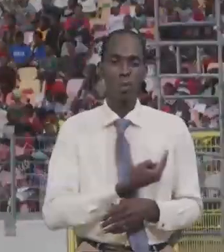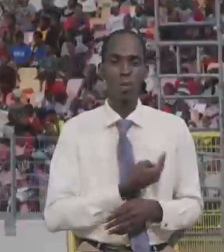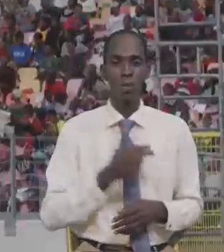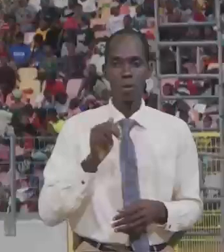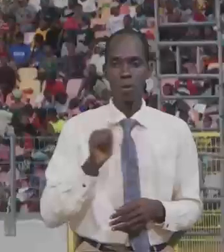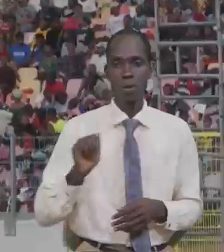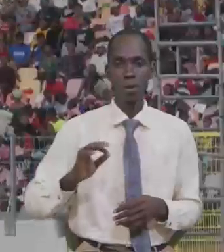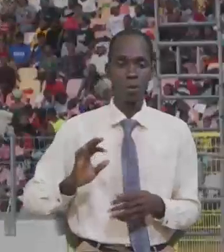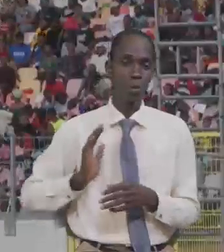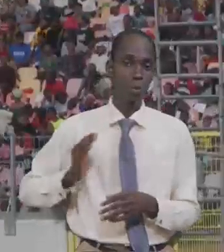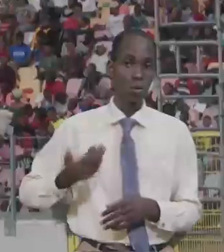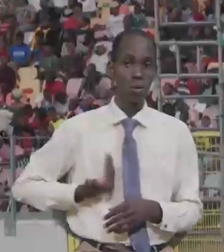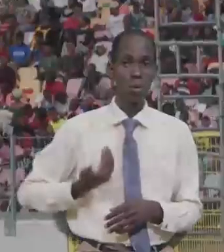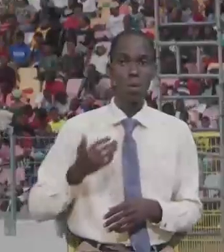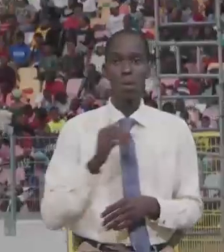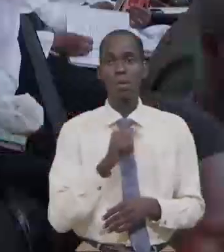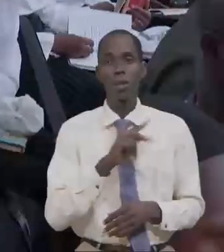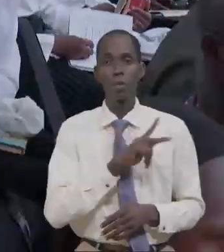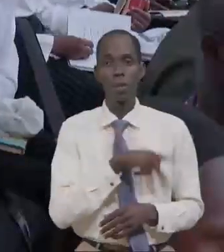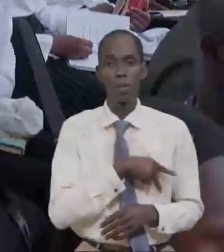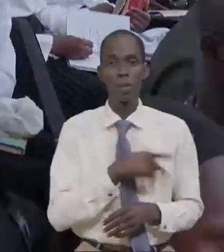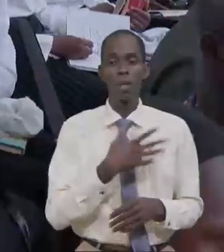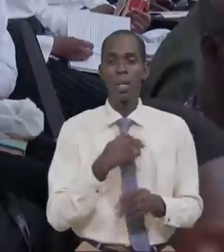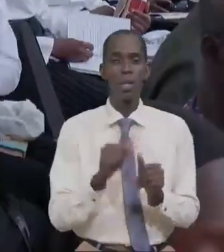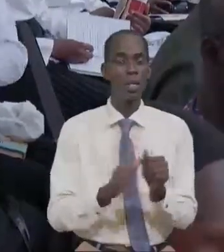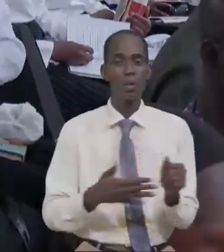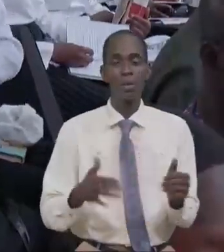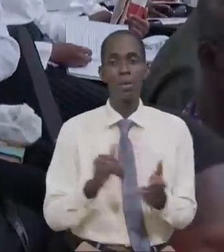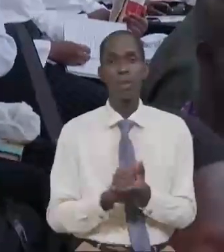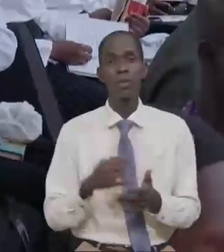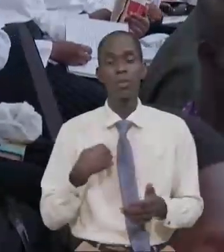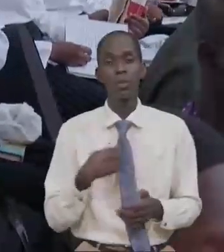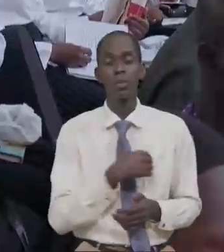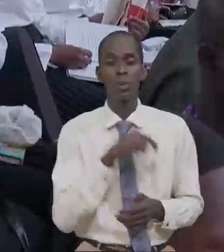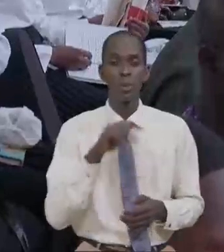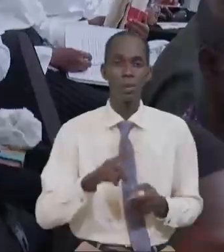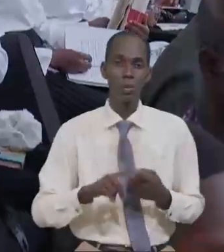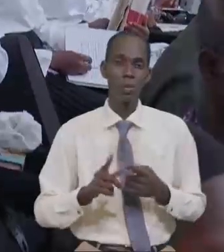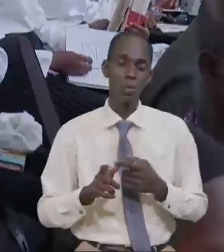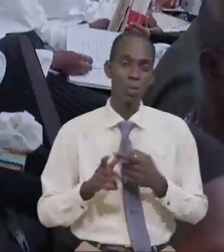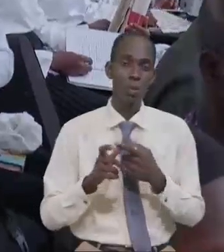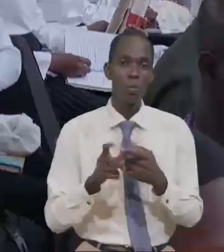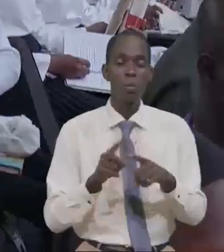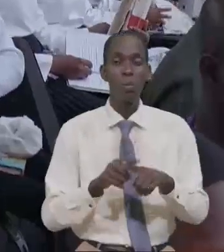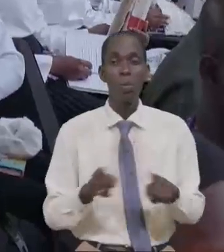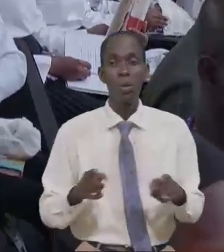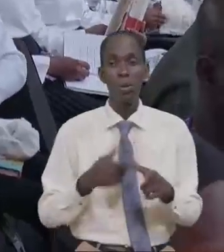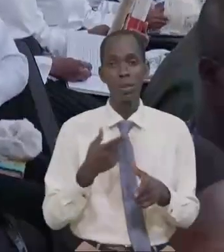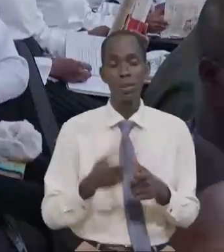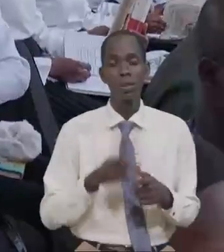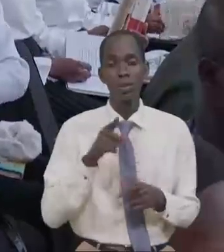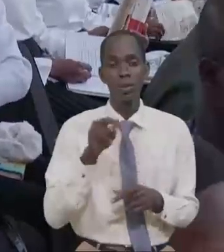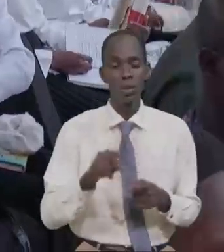then you have to make up your mind, I will run. That's not enough. I will so